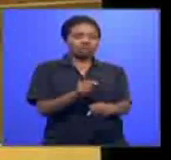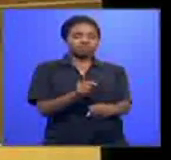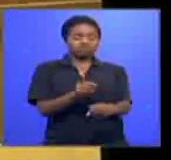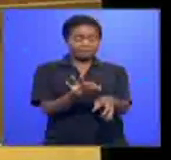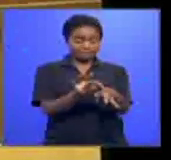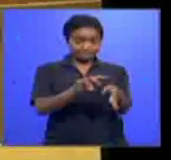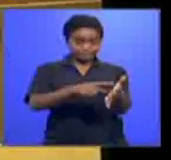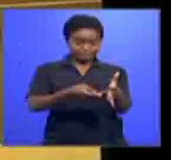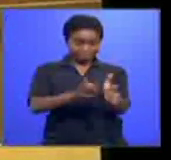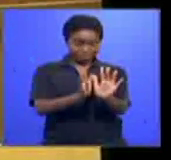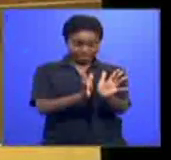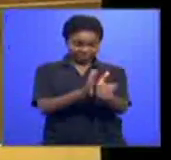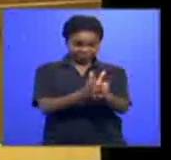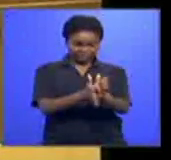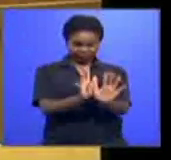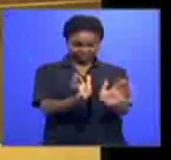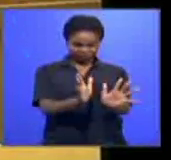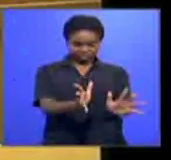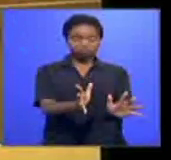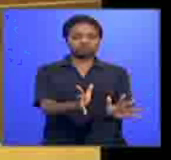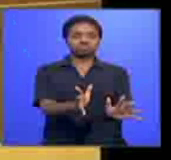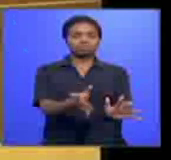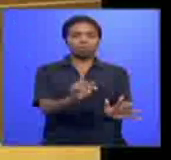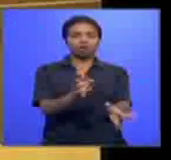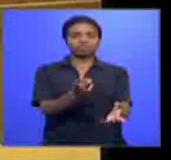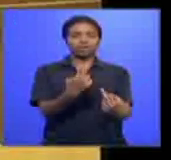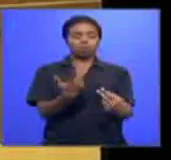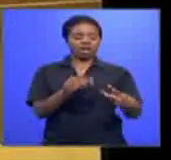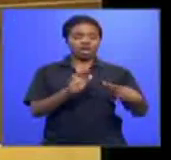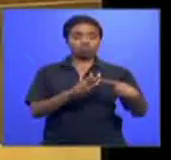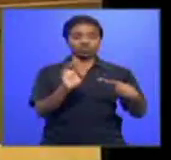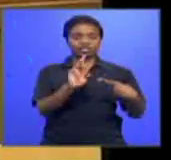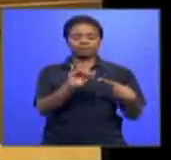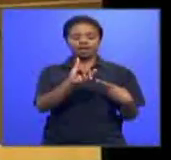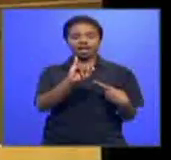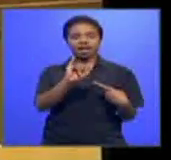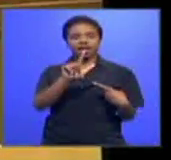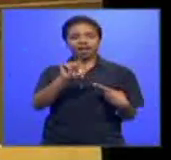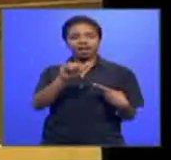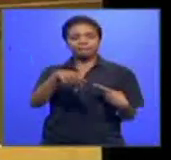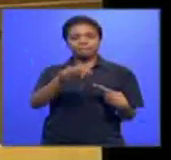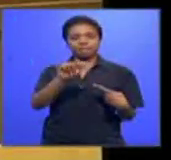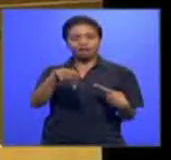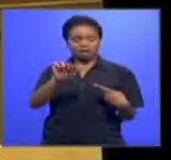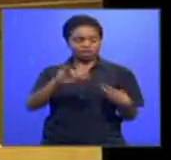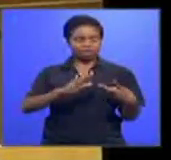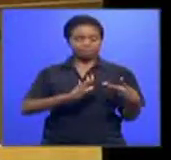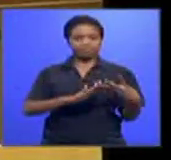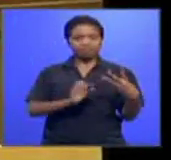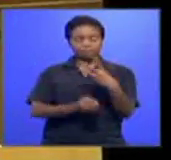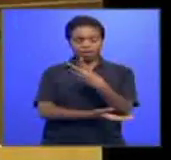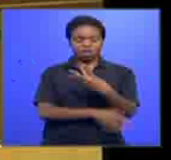specific plans for Rustenburg, Lephalale, Emalahleni, West Rand,